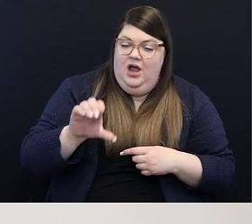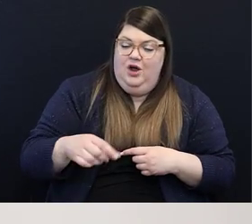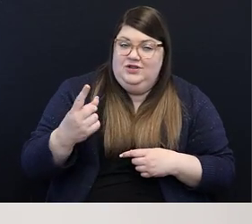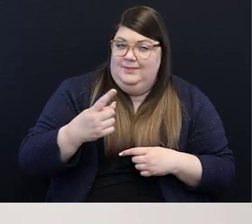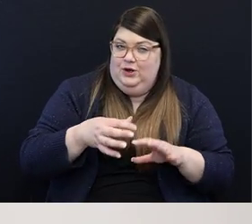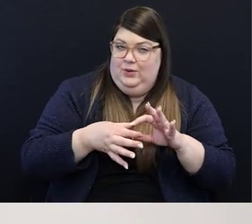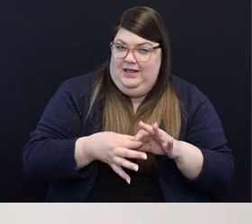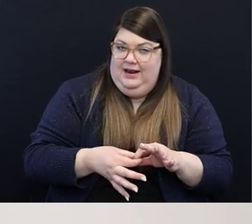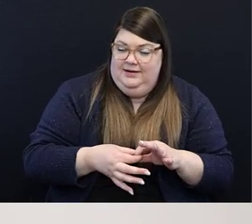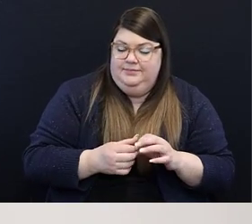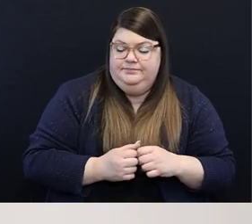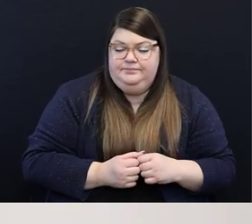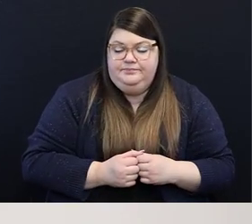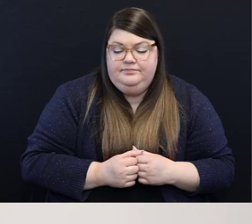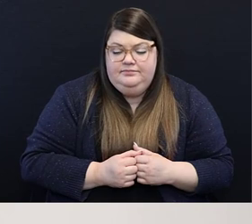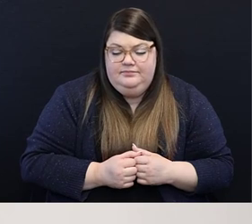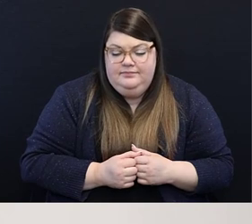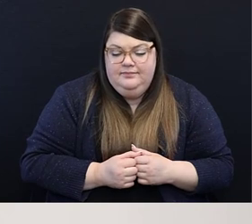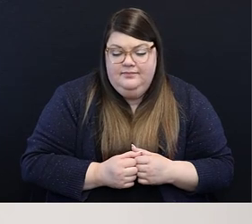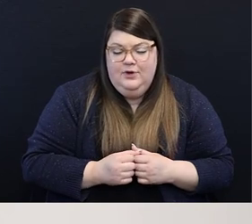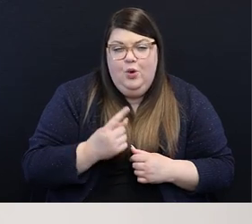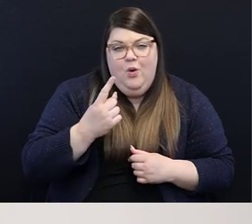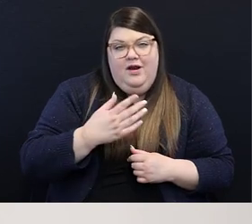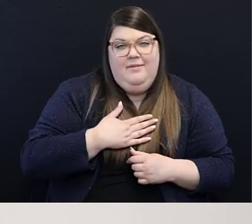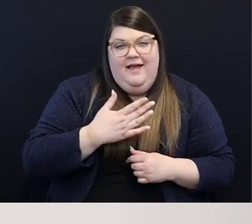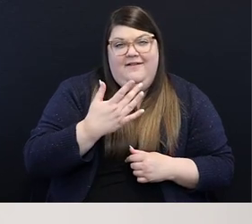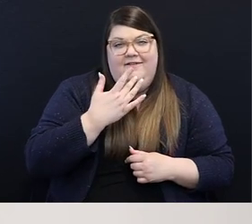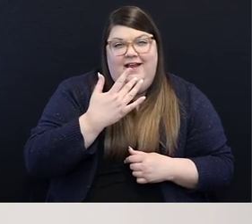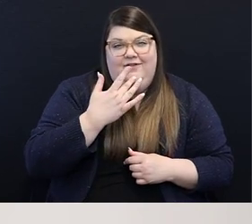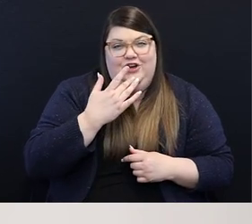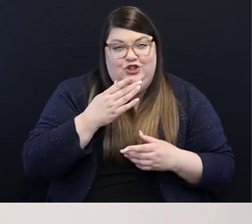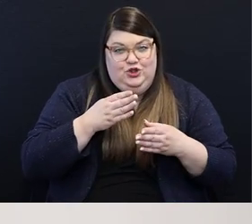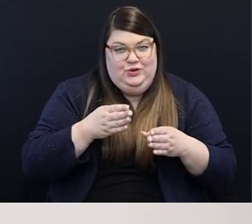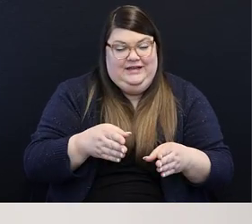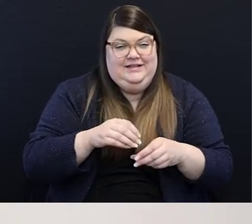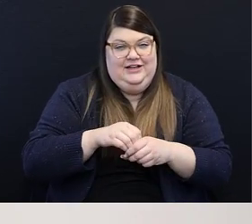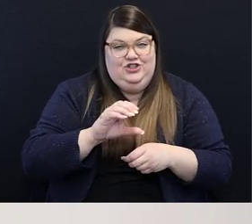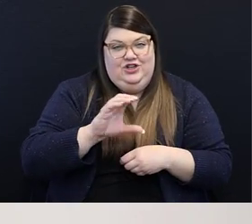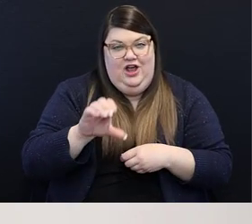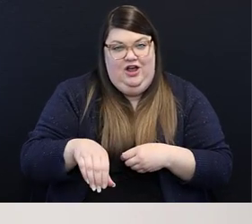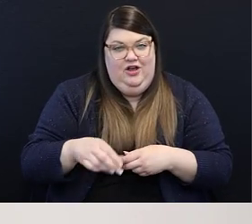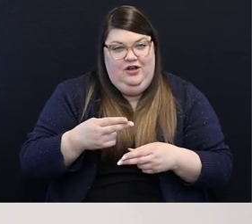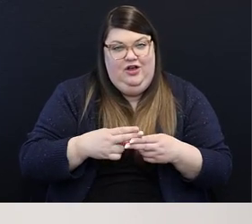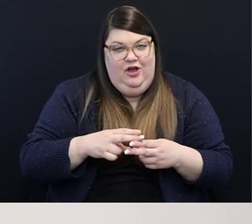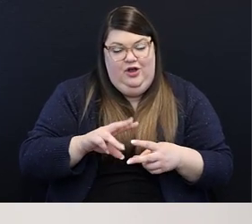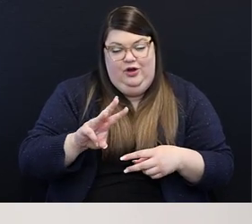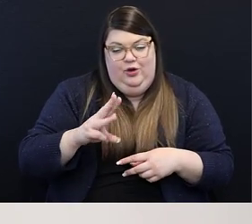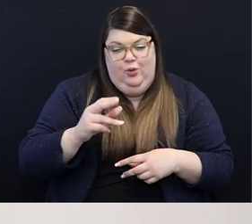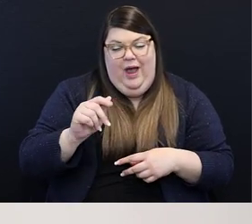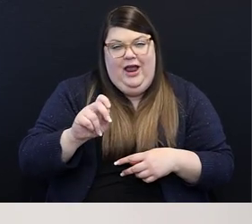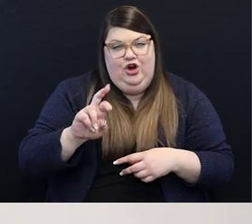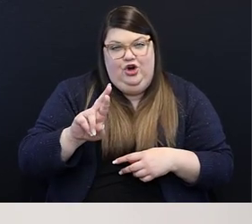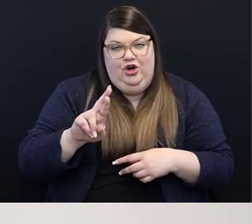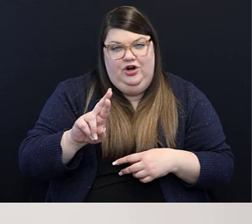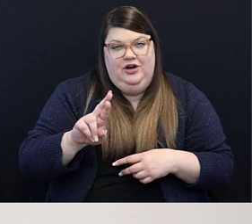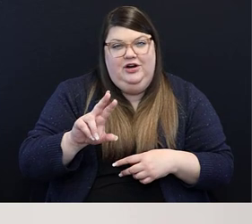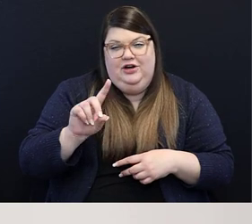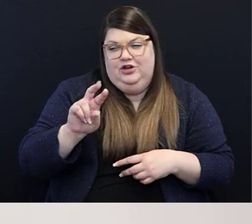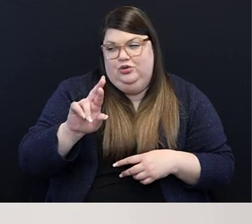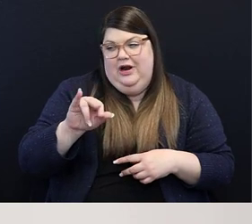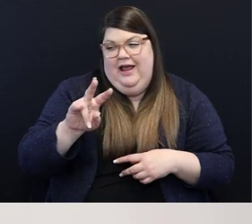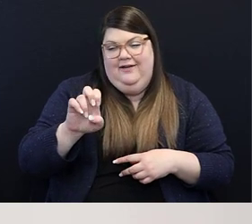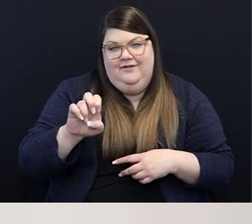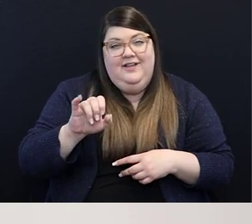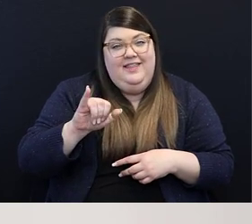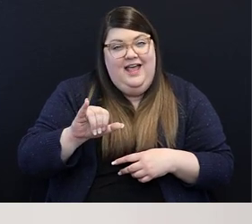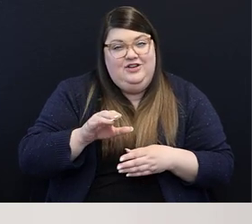unrelated is one of my favorite streets in Chicago is Wacker Drive. And Wacker Drive is a street in